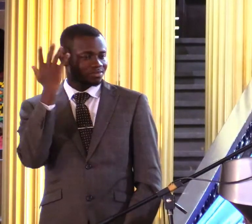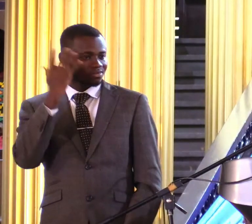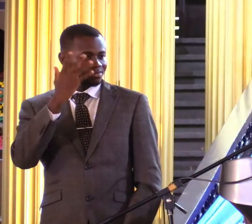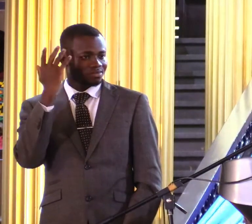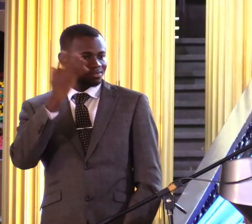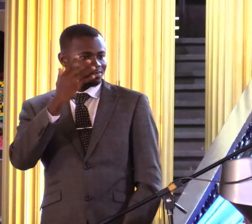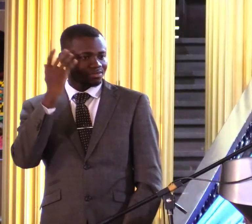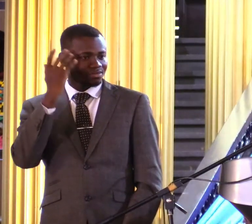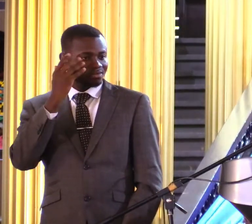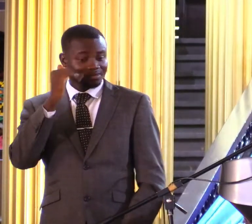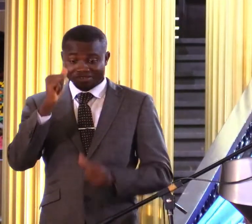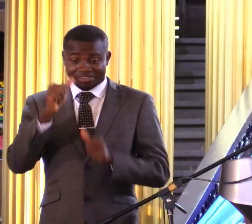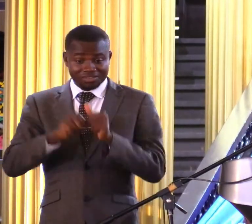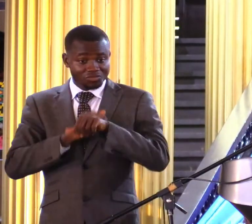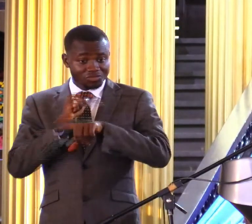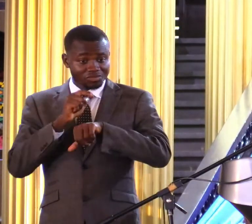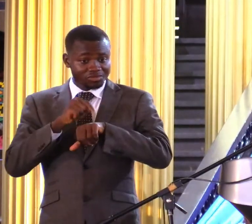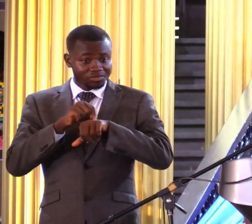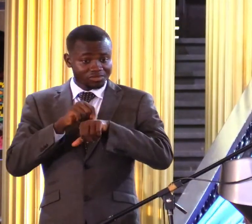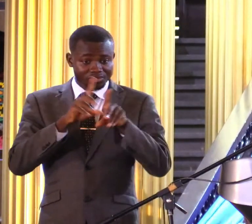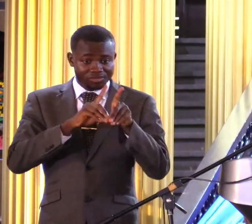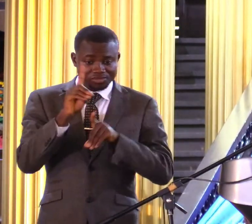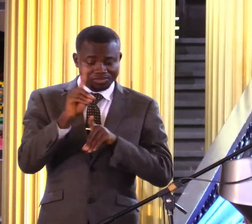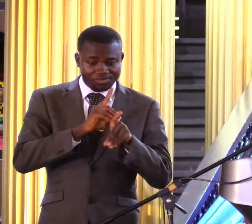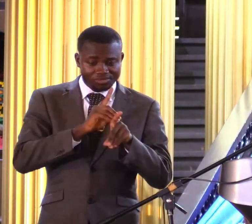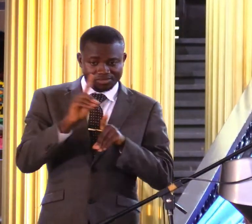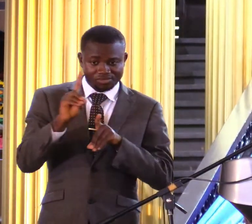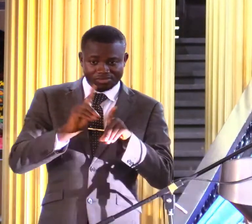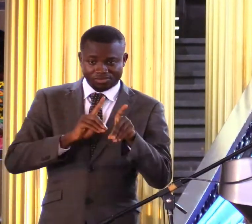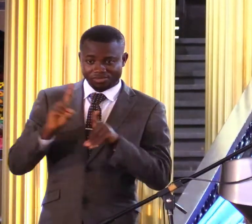Sanya Abribia, ya no.